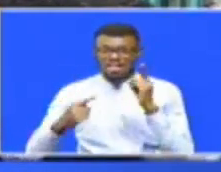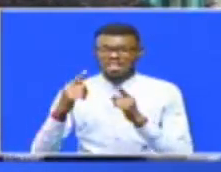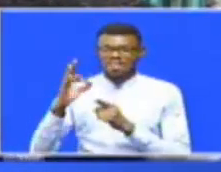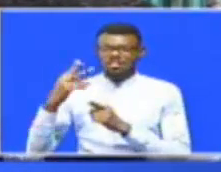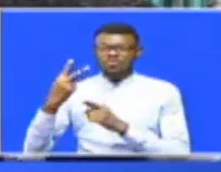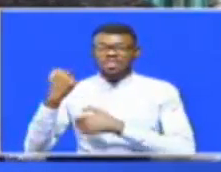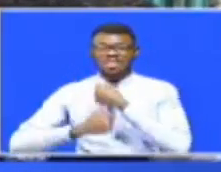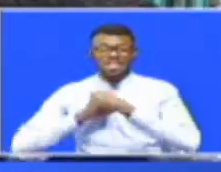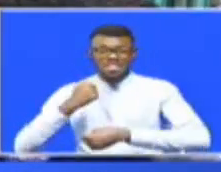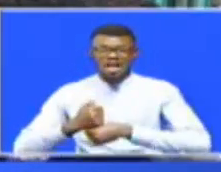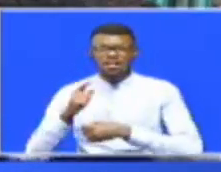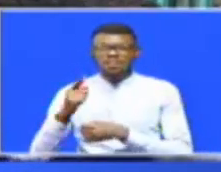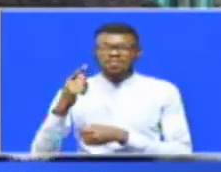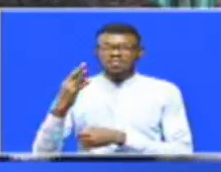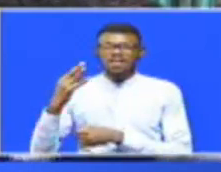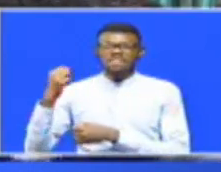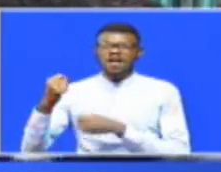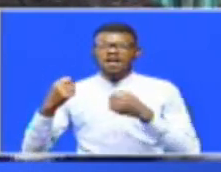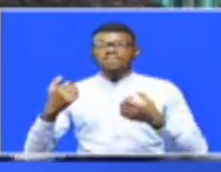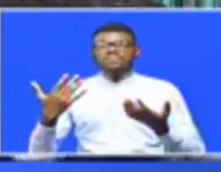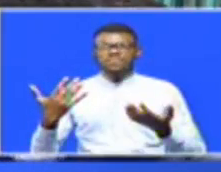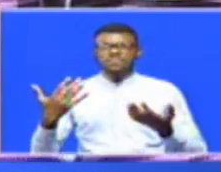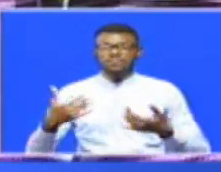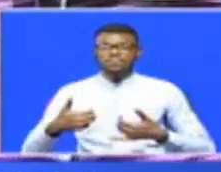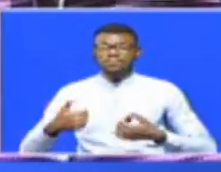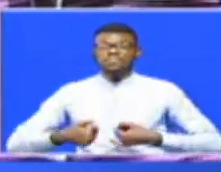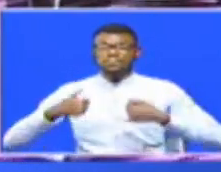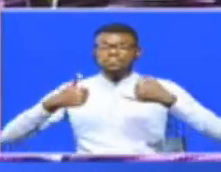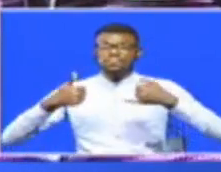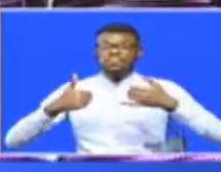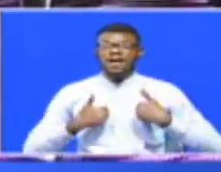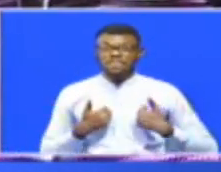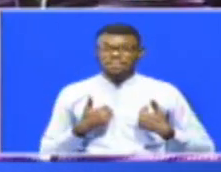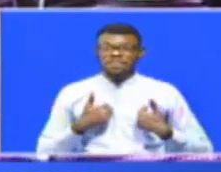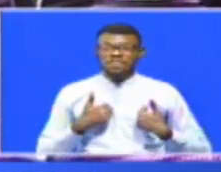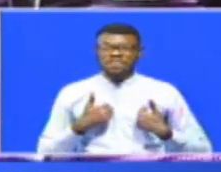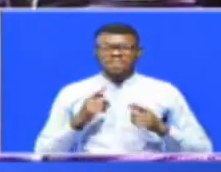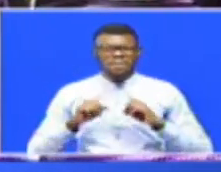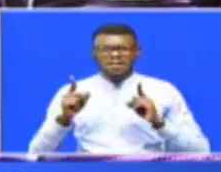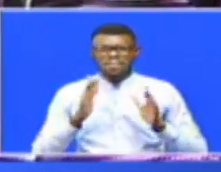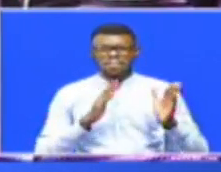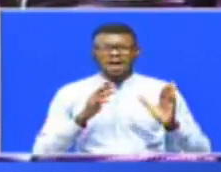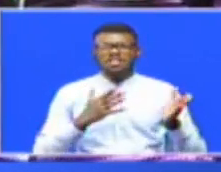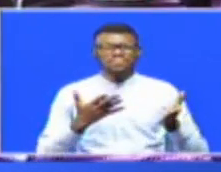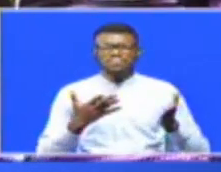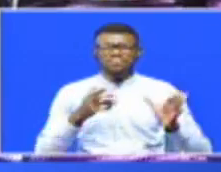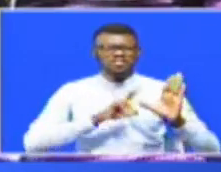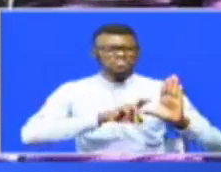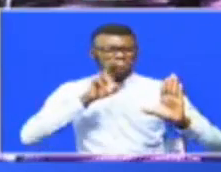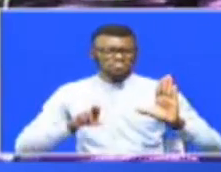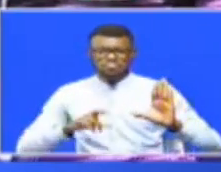already registered 35 caps for the national team Harambee Stars. He is, however, not planning to ditch his gloves anytime